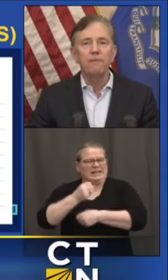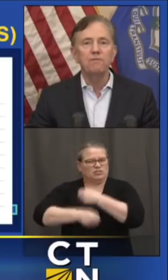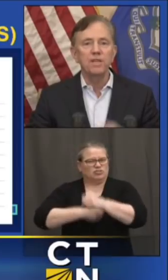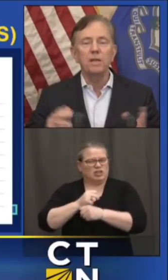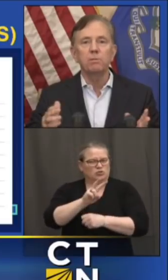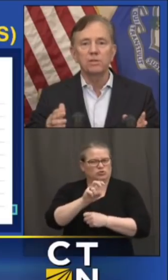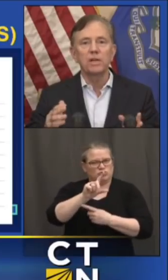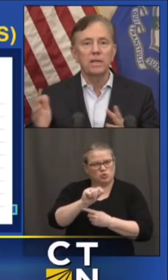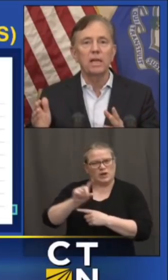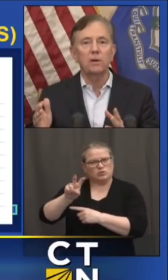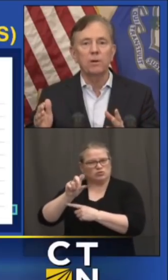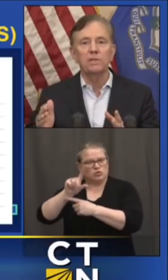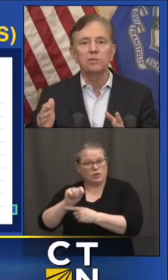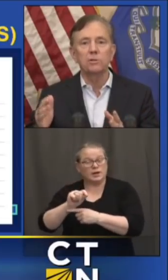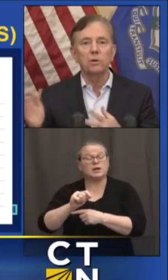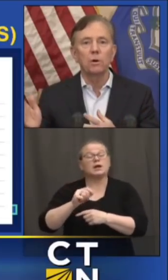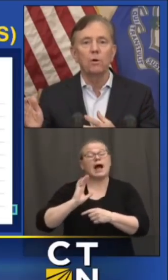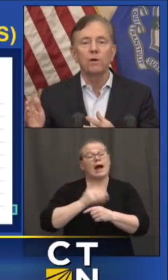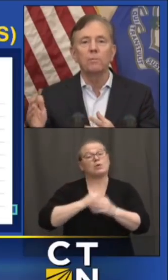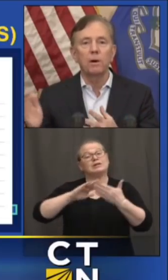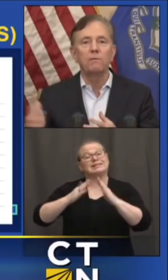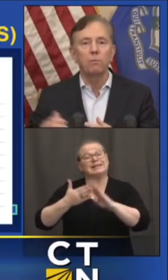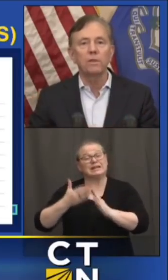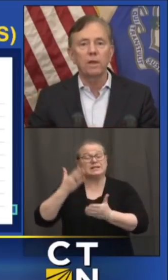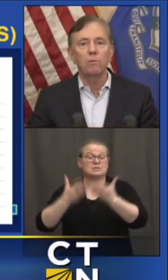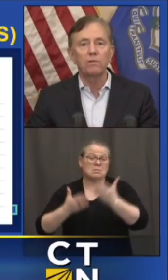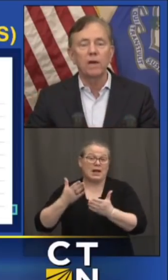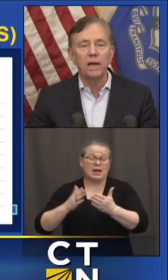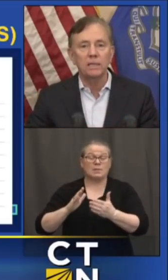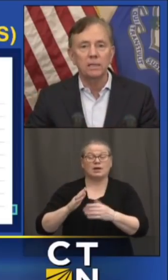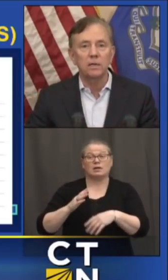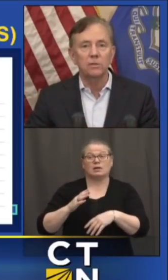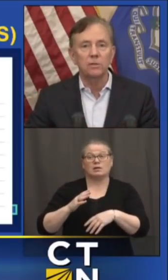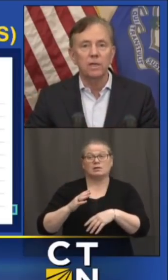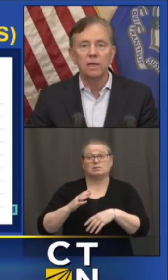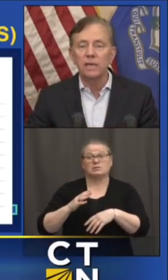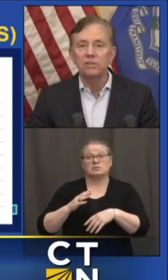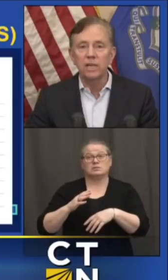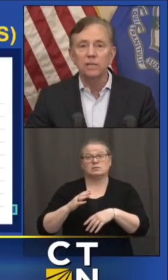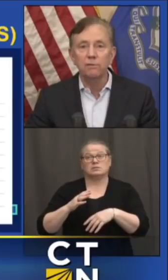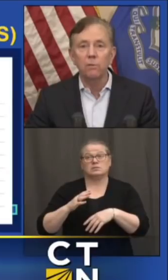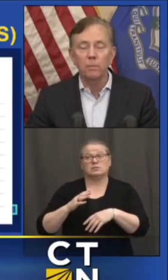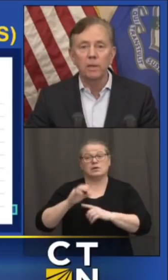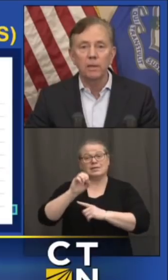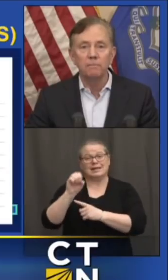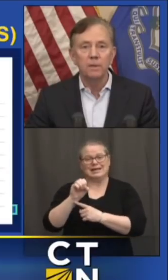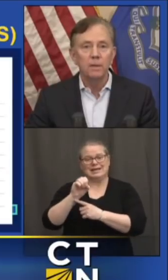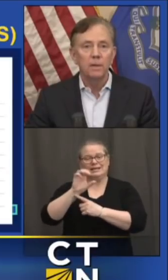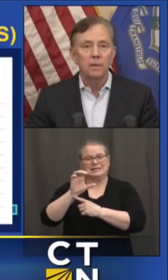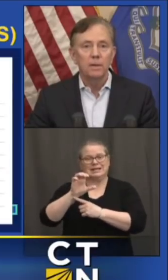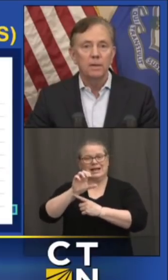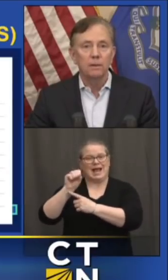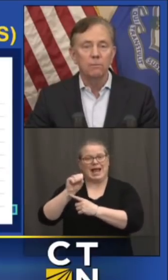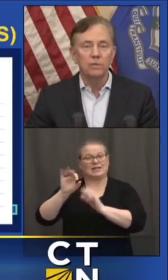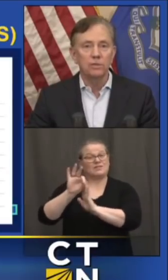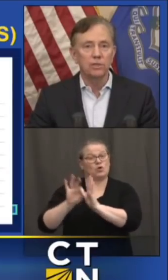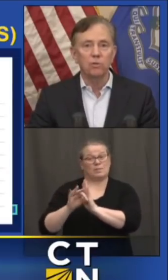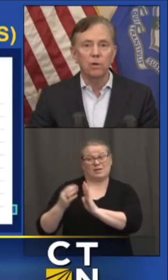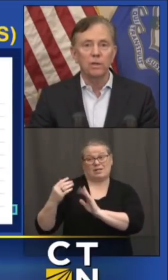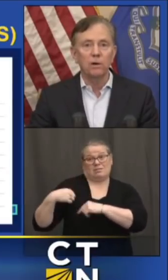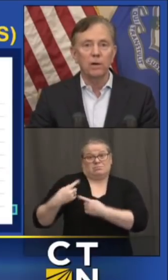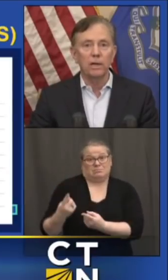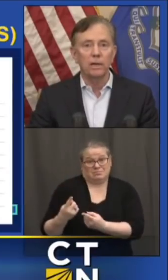a 15% increase over and above what they would have gotten under the ECS formula, which